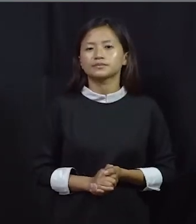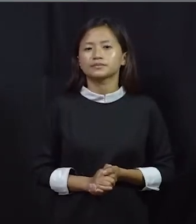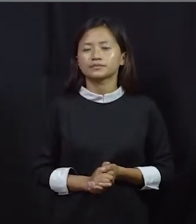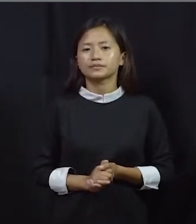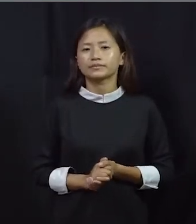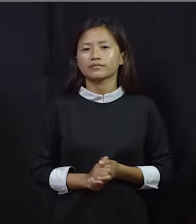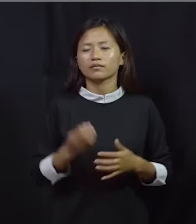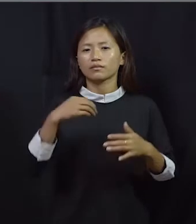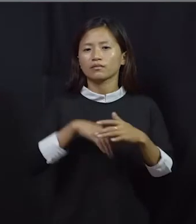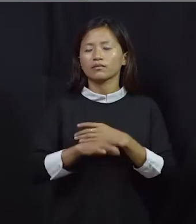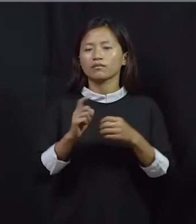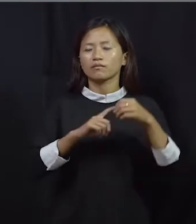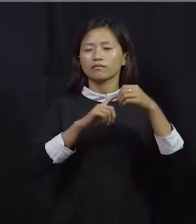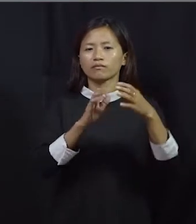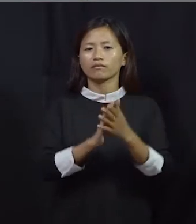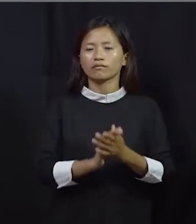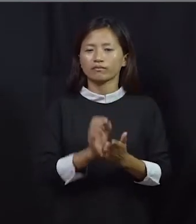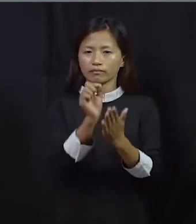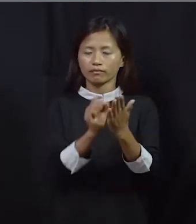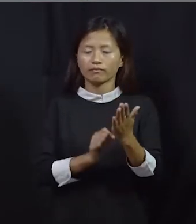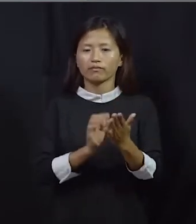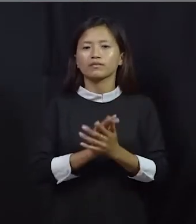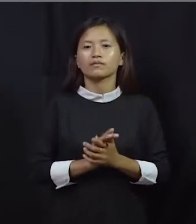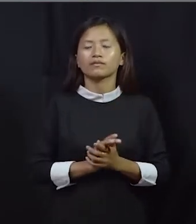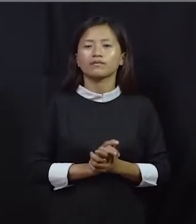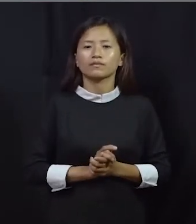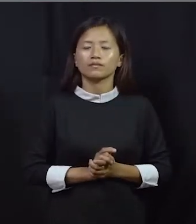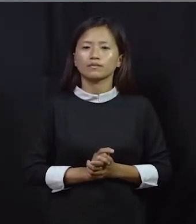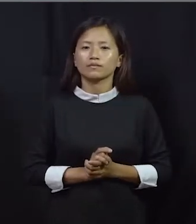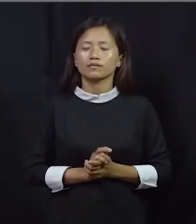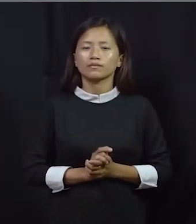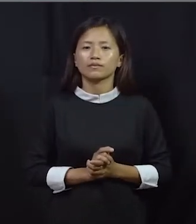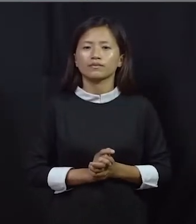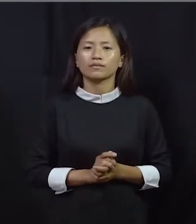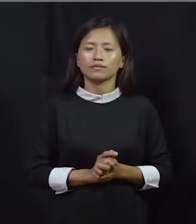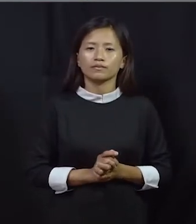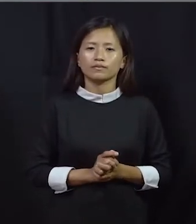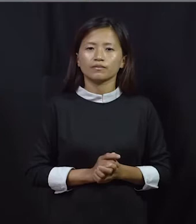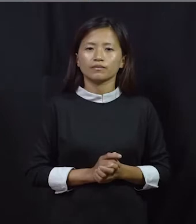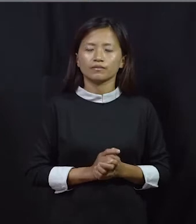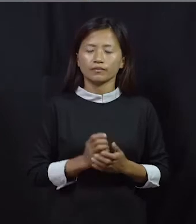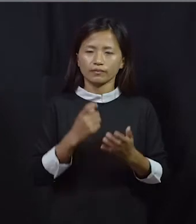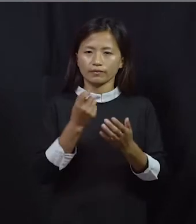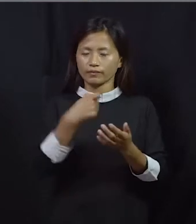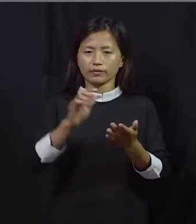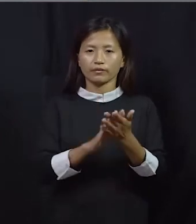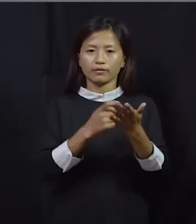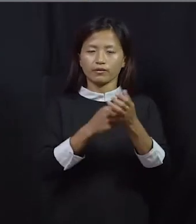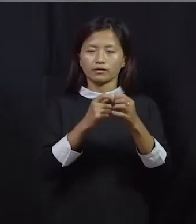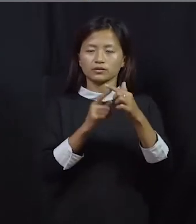In many of the questions, please note that in many of the questions, the ratio is not